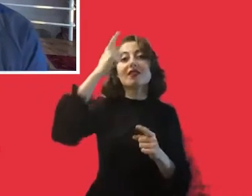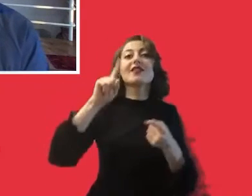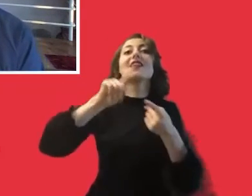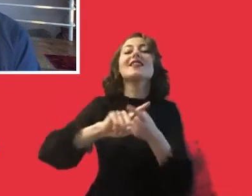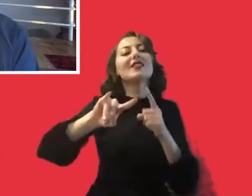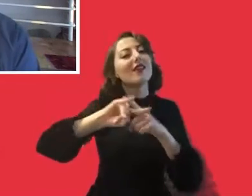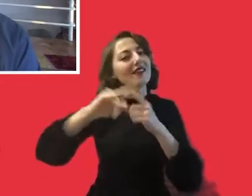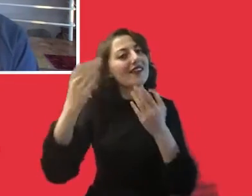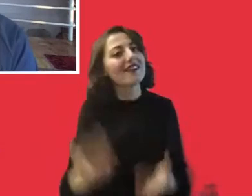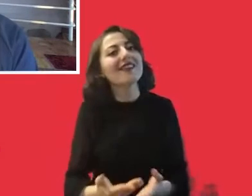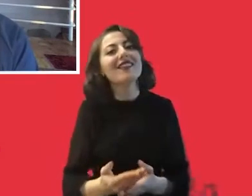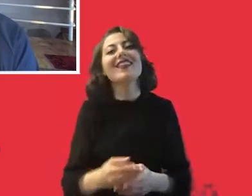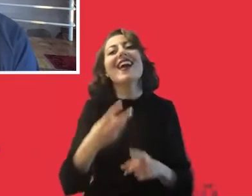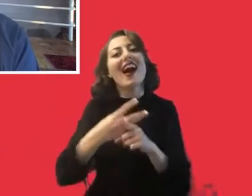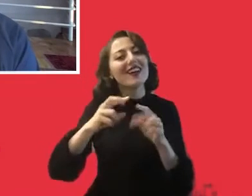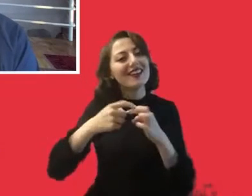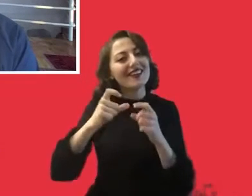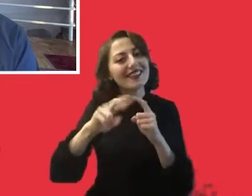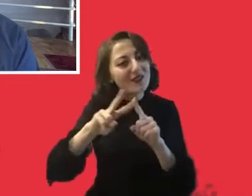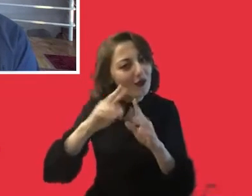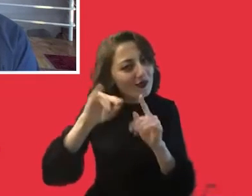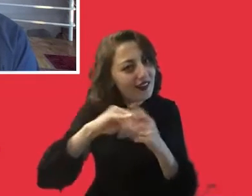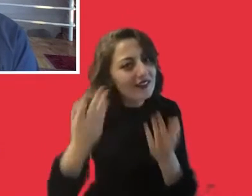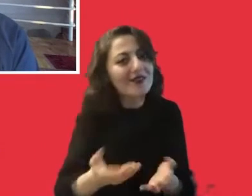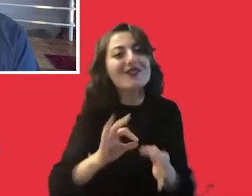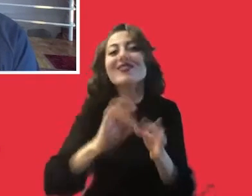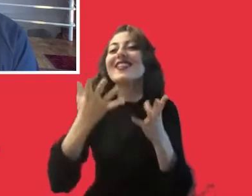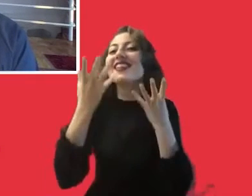so welcome, Ercan. And how